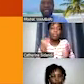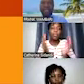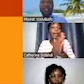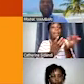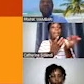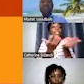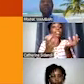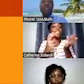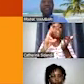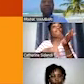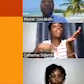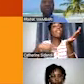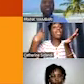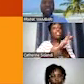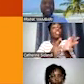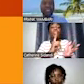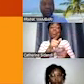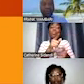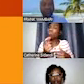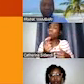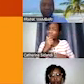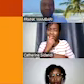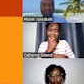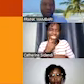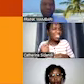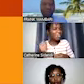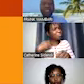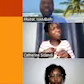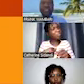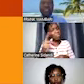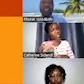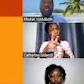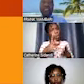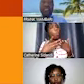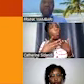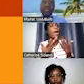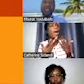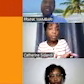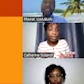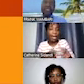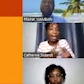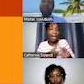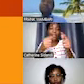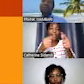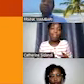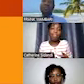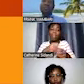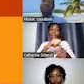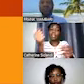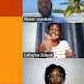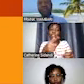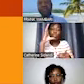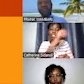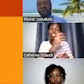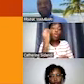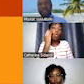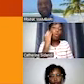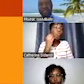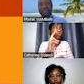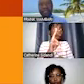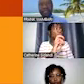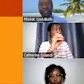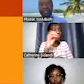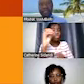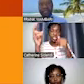and you really wonder, what did I do wrong? Homelessness, you are evicted. Some people in 2007, in the case of